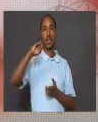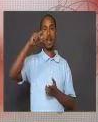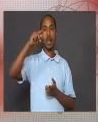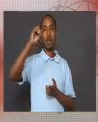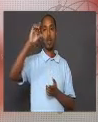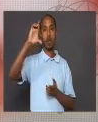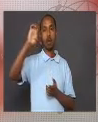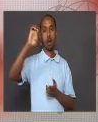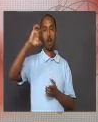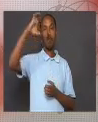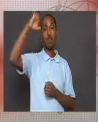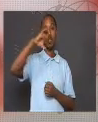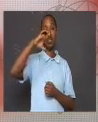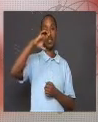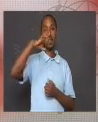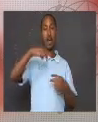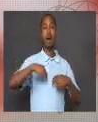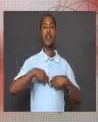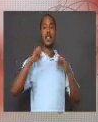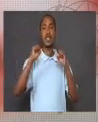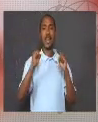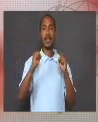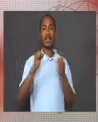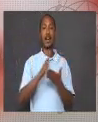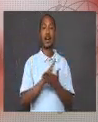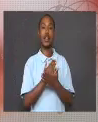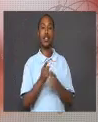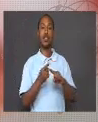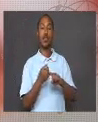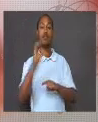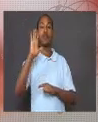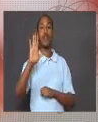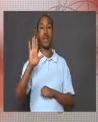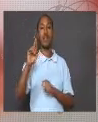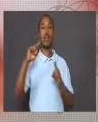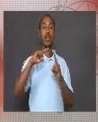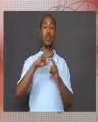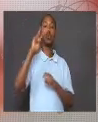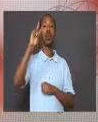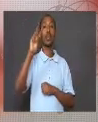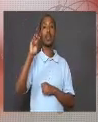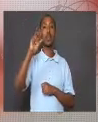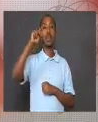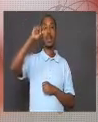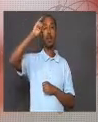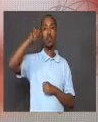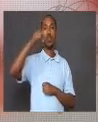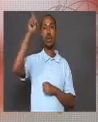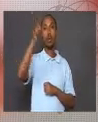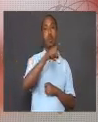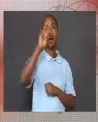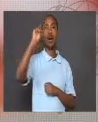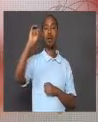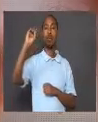Dipole-dipole forces have a strength that ranges from 5 to 20 kilojoules per